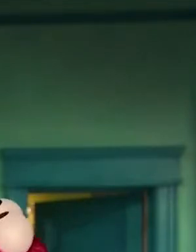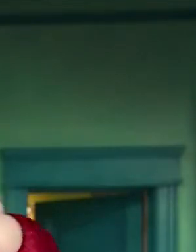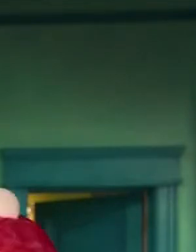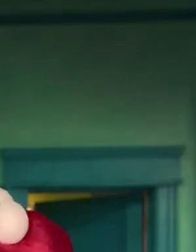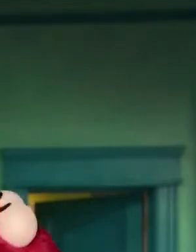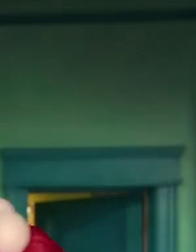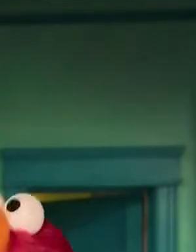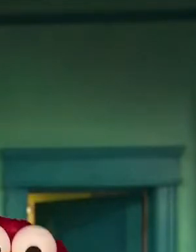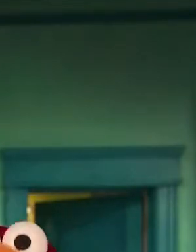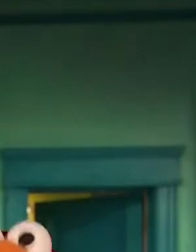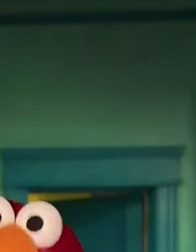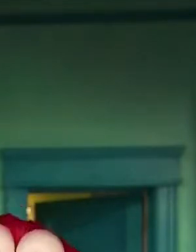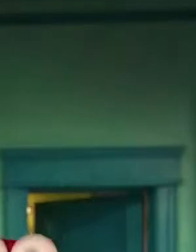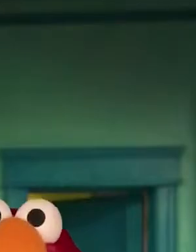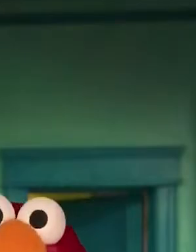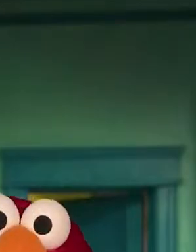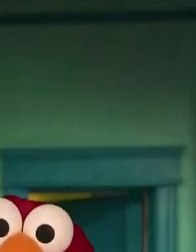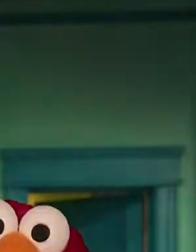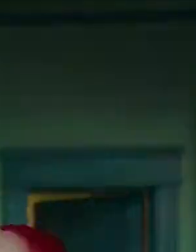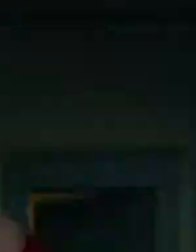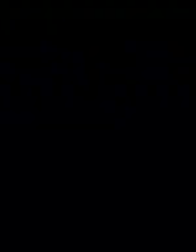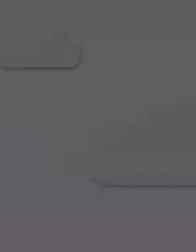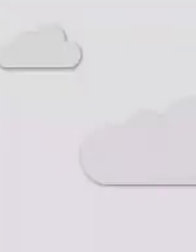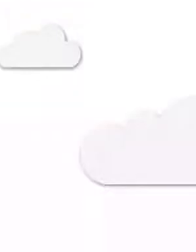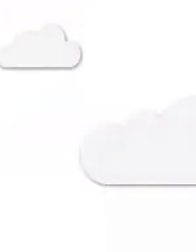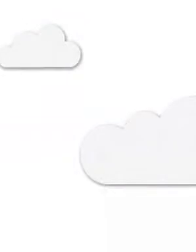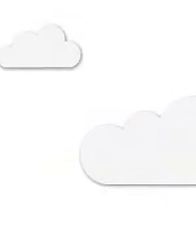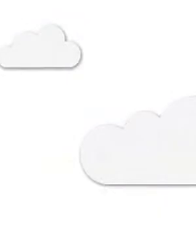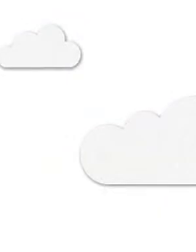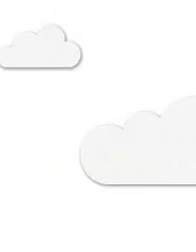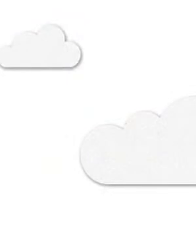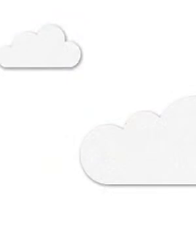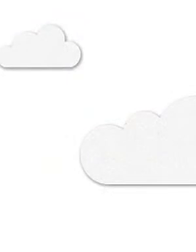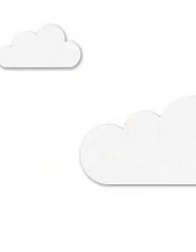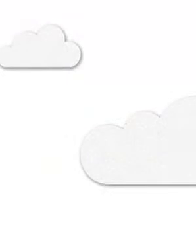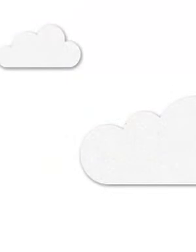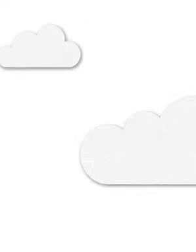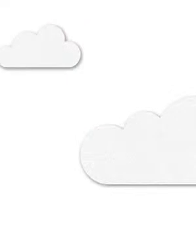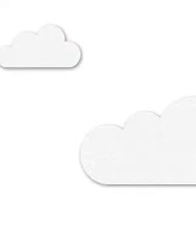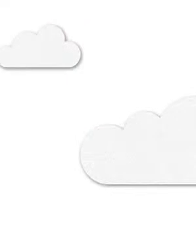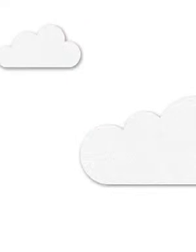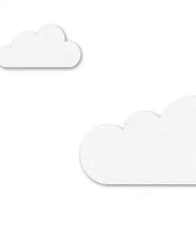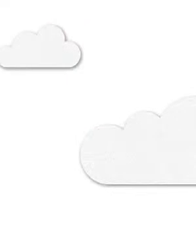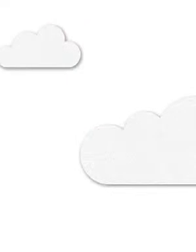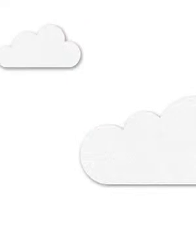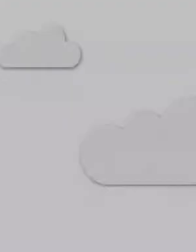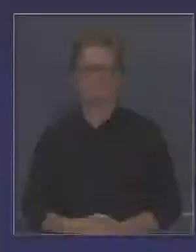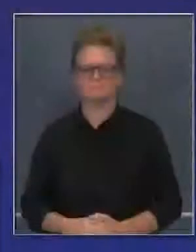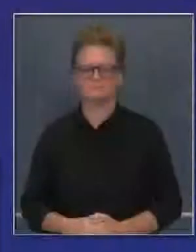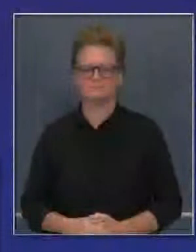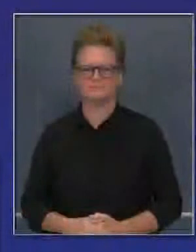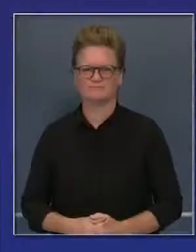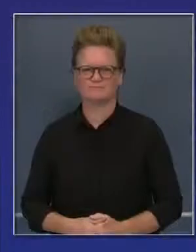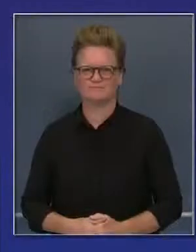on, Daddy. It's time for school at home. Caring for each other because we are all in this